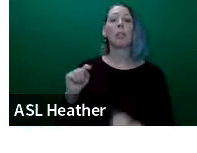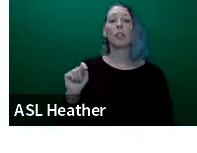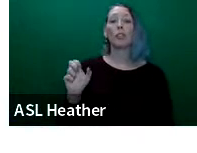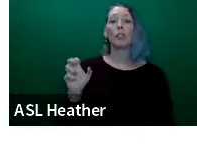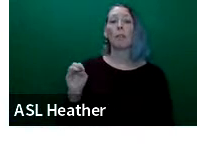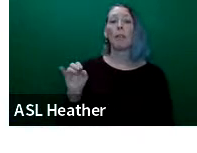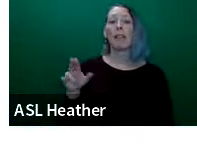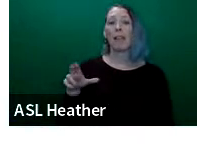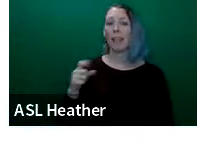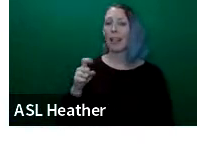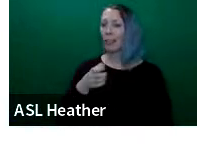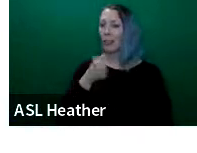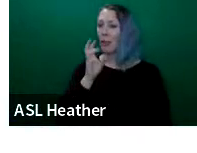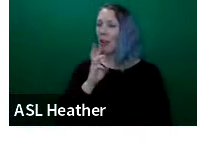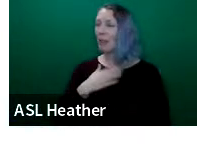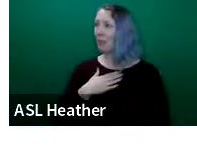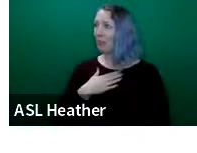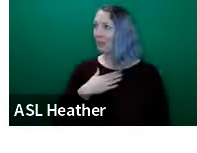Need a drink of water.